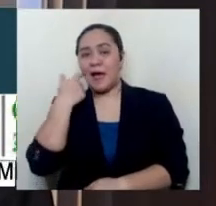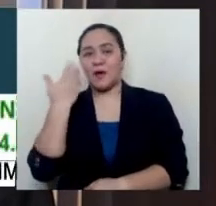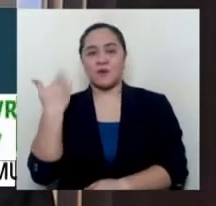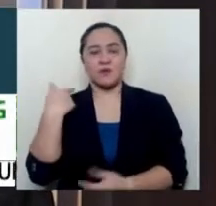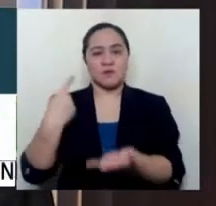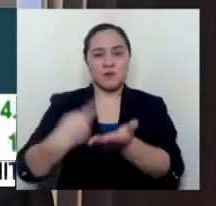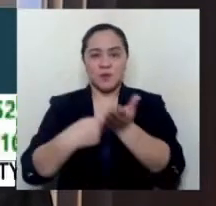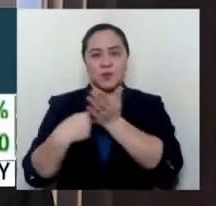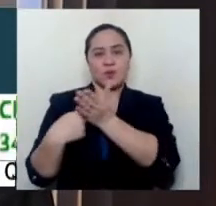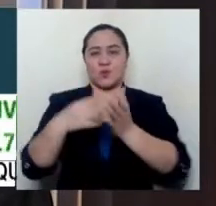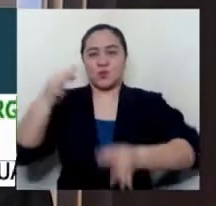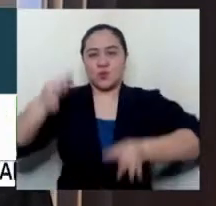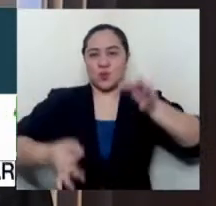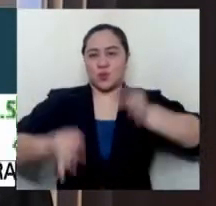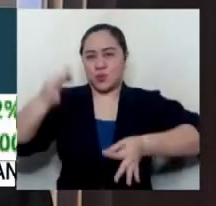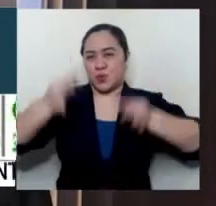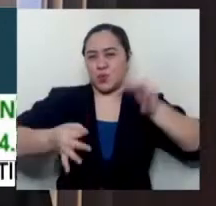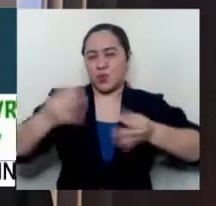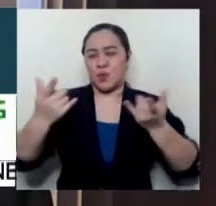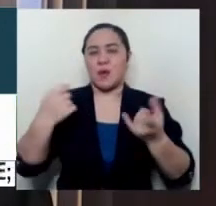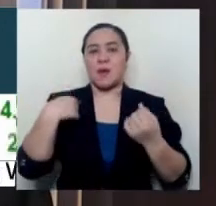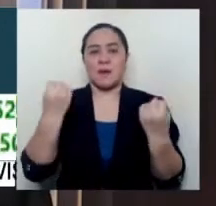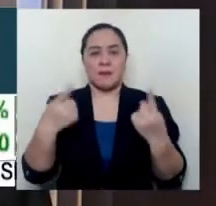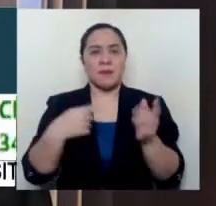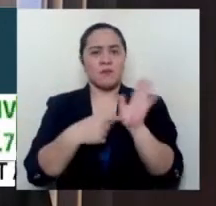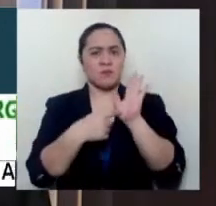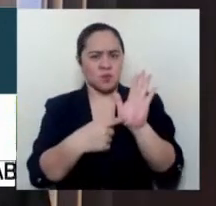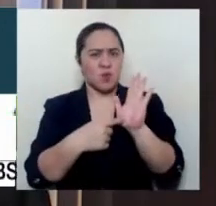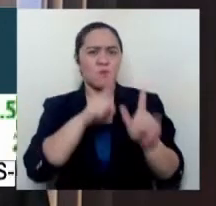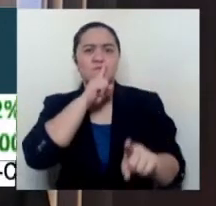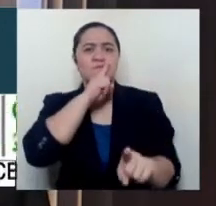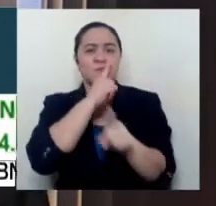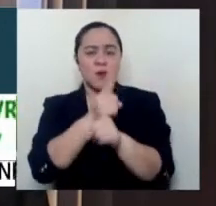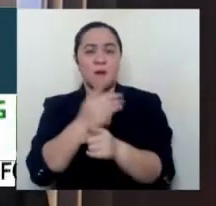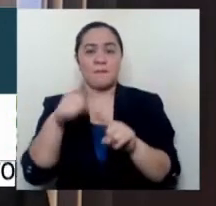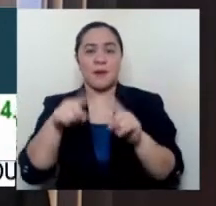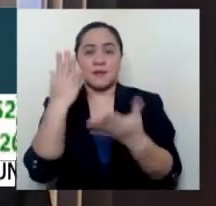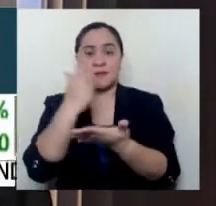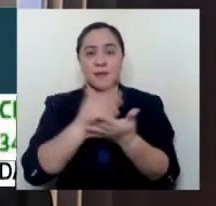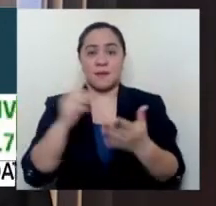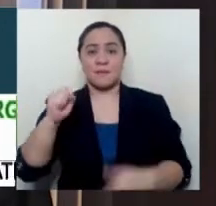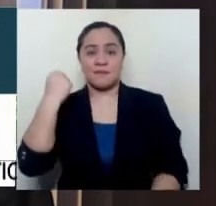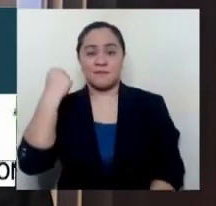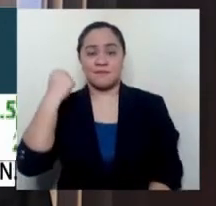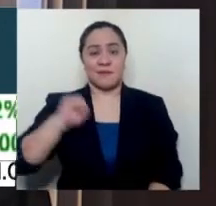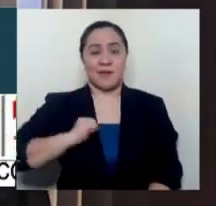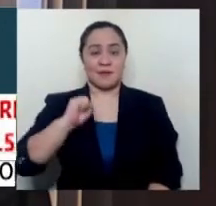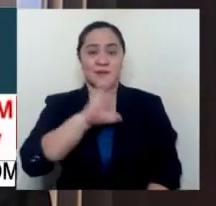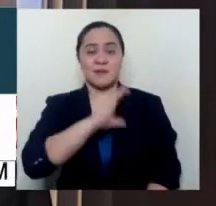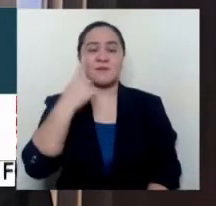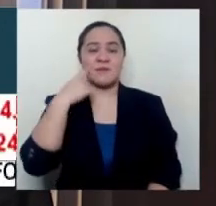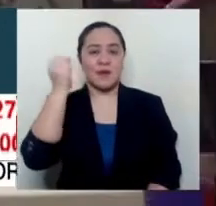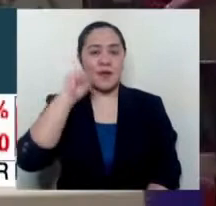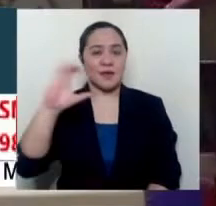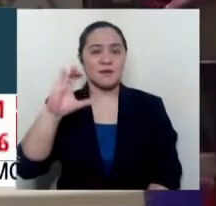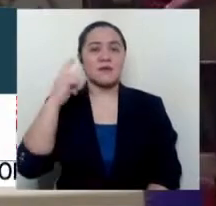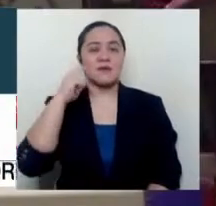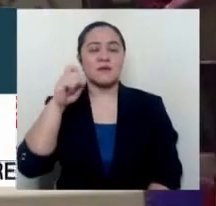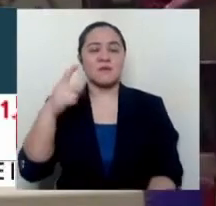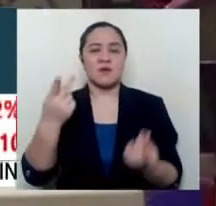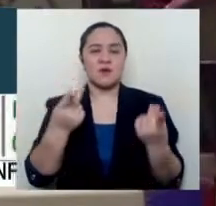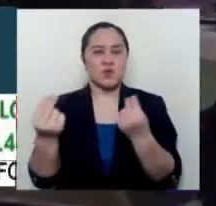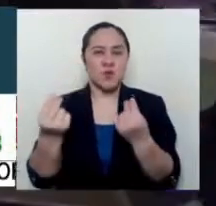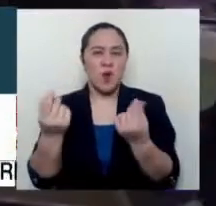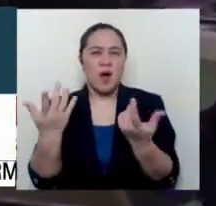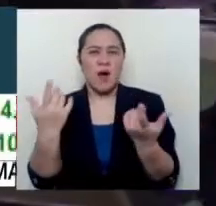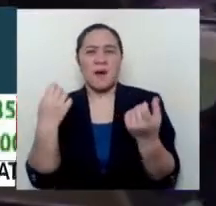this one ruled that they were valid. The Supreme Court has turned back several times already various efforts to enjoin other